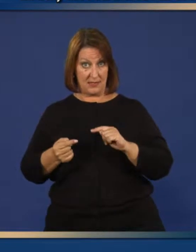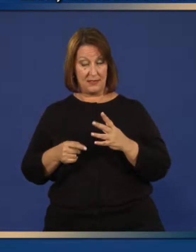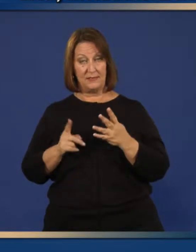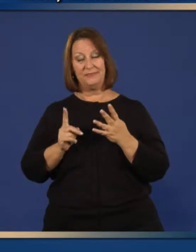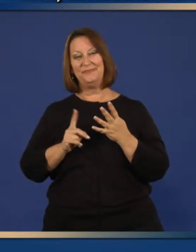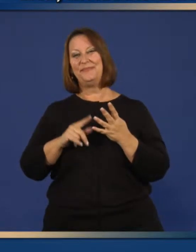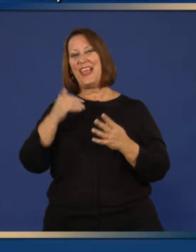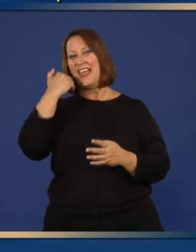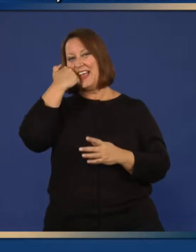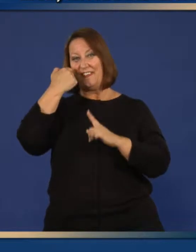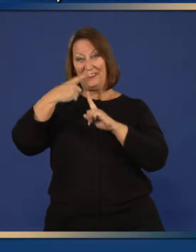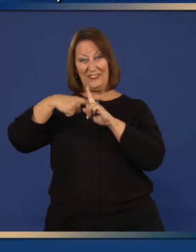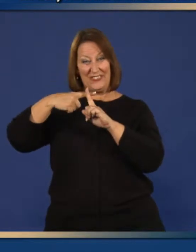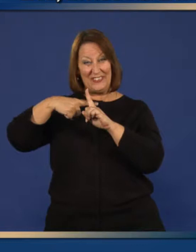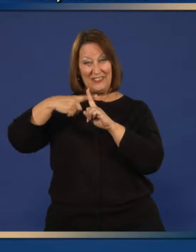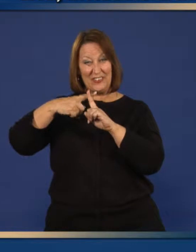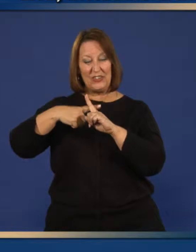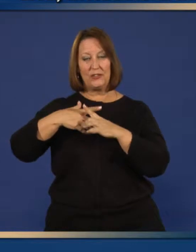fever,